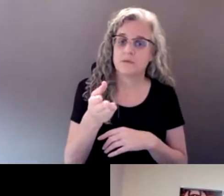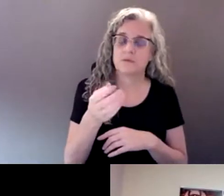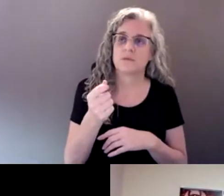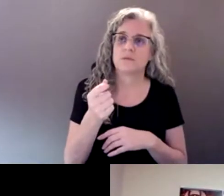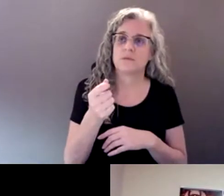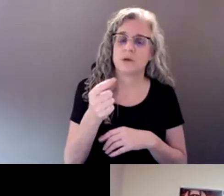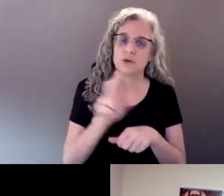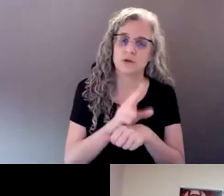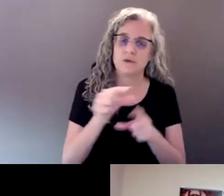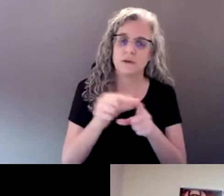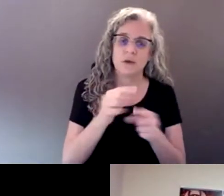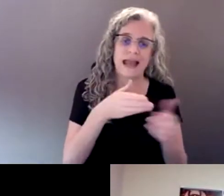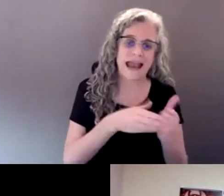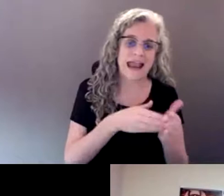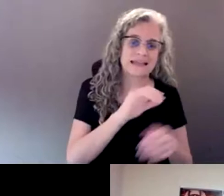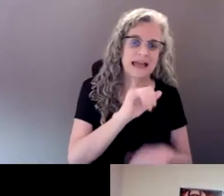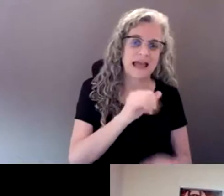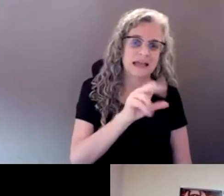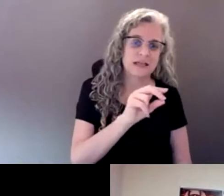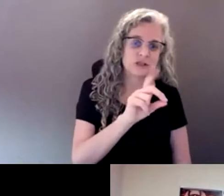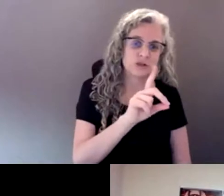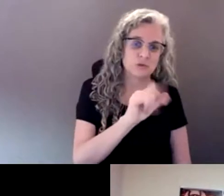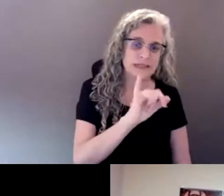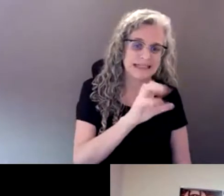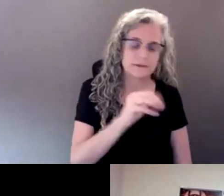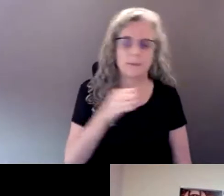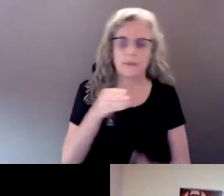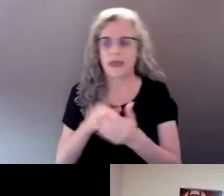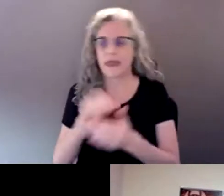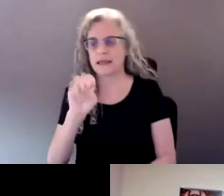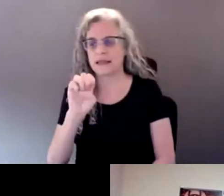the terms anti-Judaism and anti-Semitism synonymously.